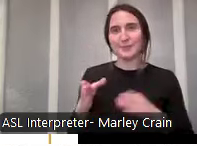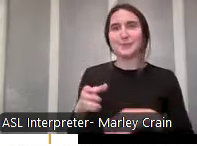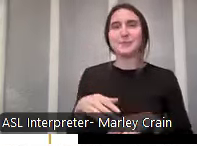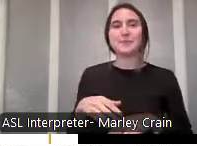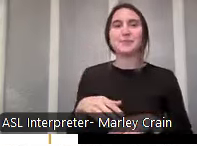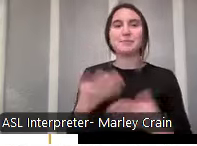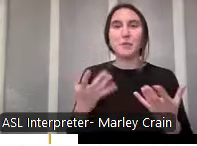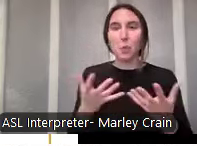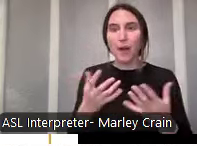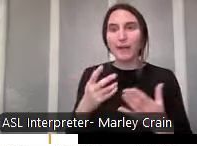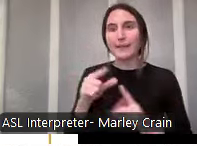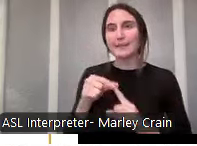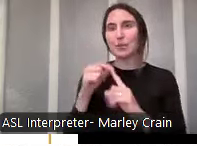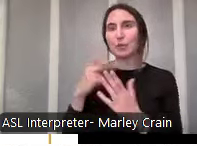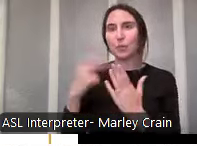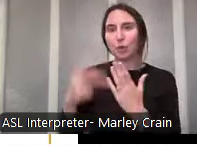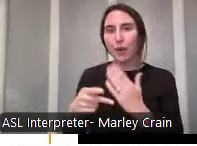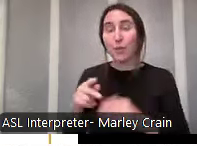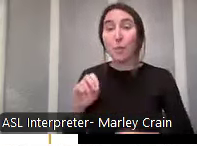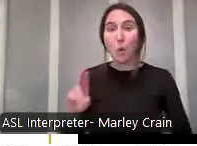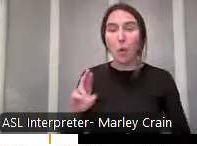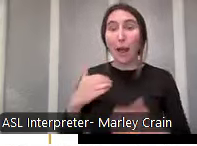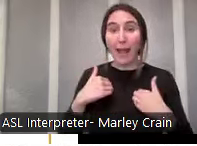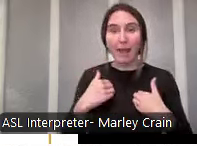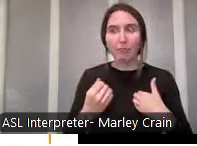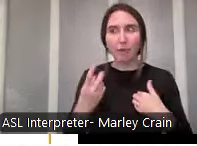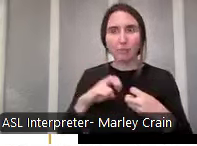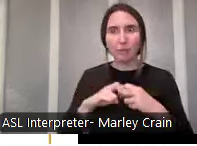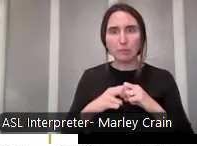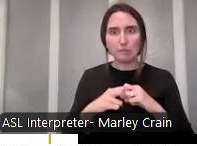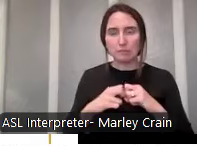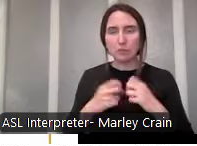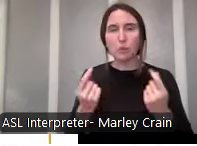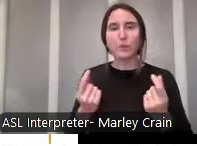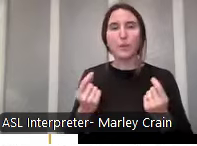program or having issues with a specialized program, you can email